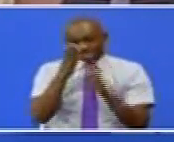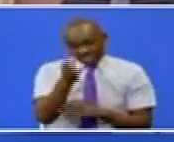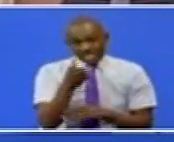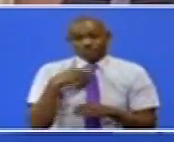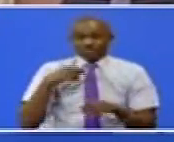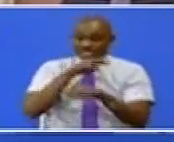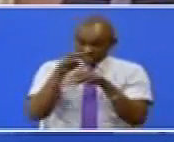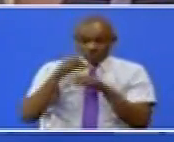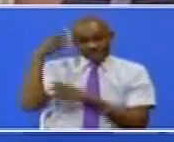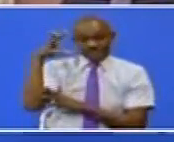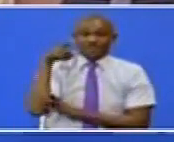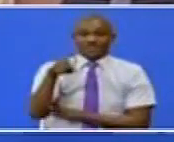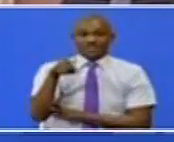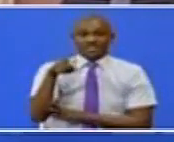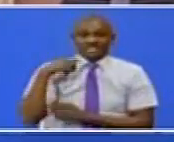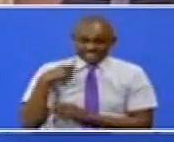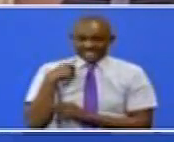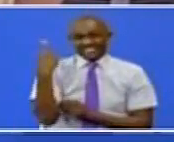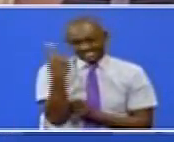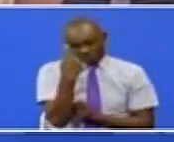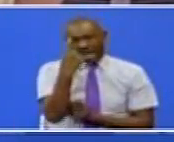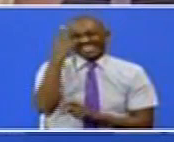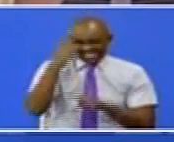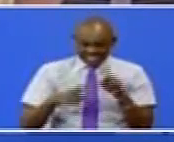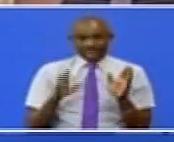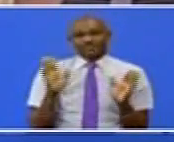the national grid in a single financial year,